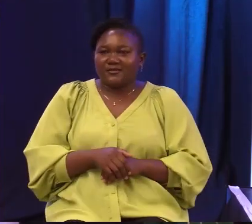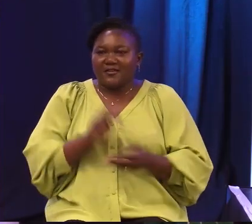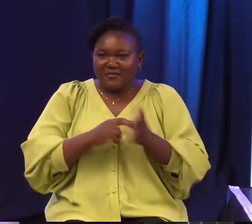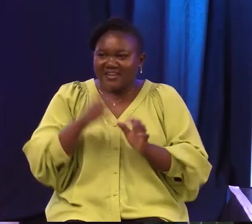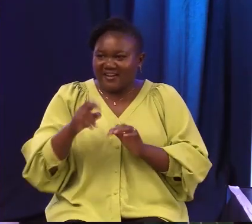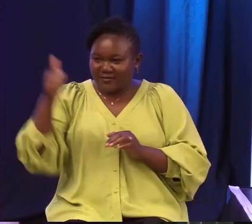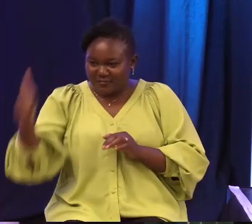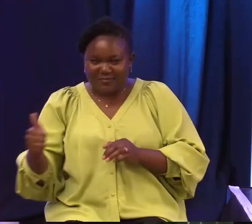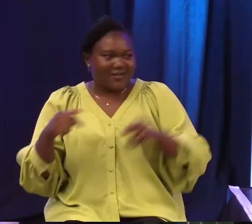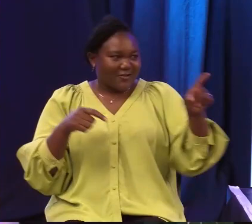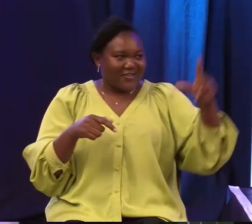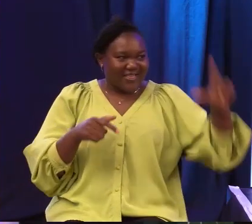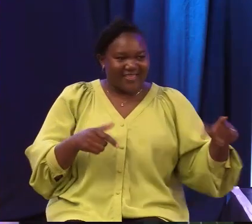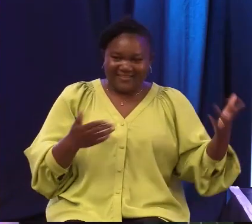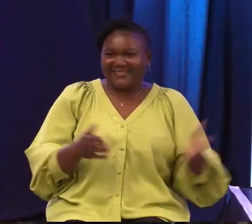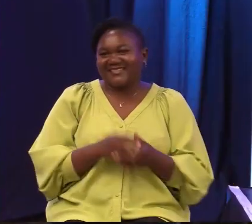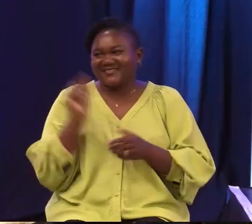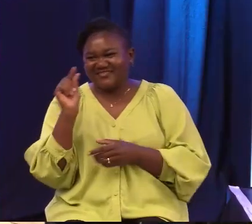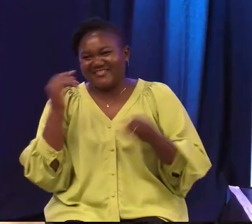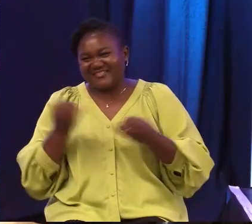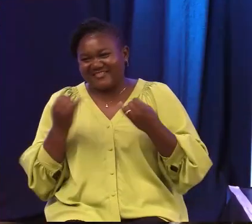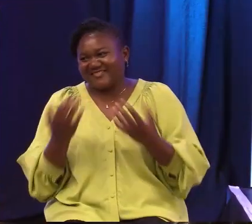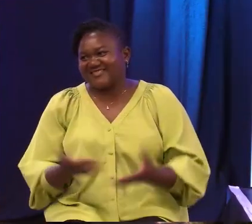ha. Ha ha ha ha ha ha